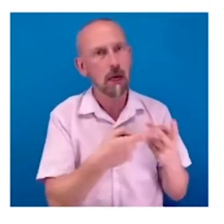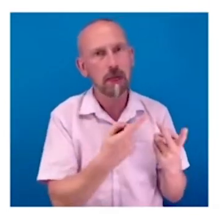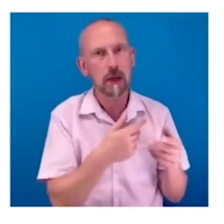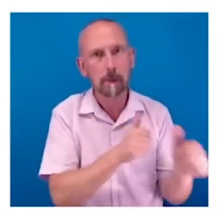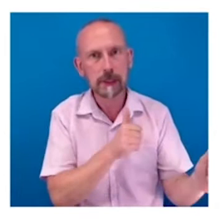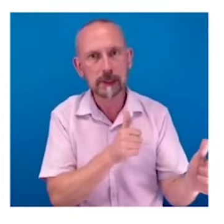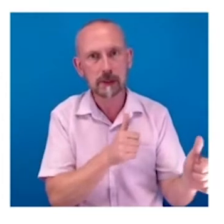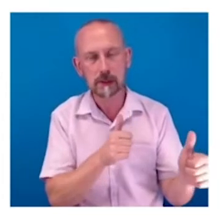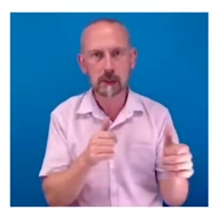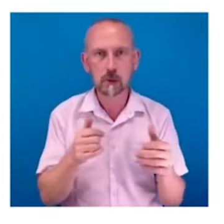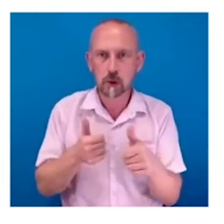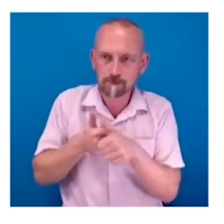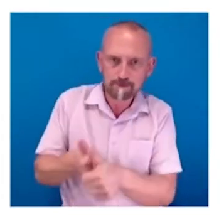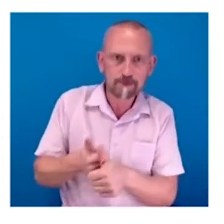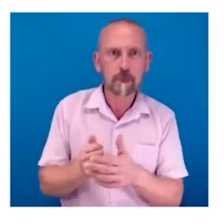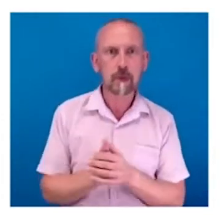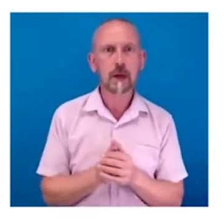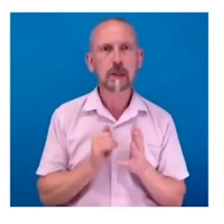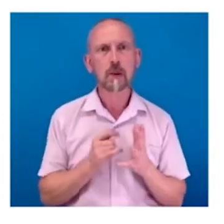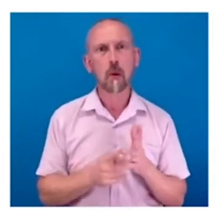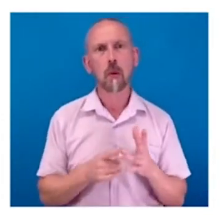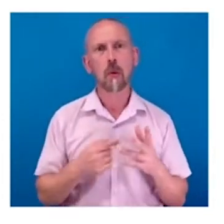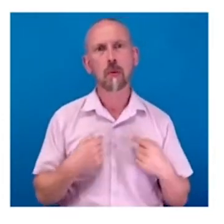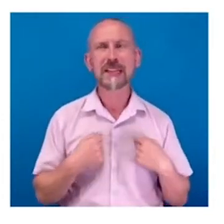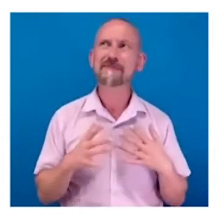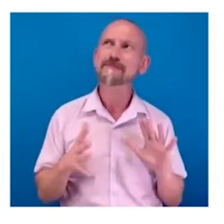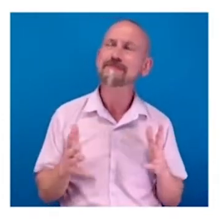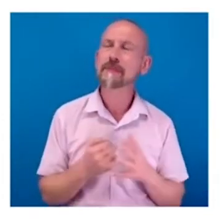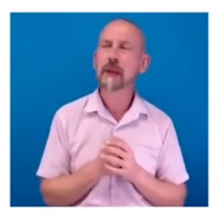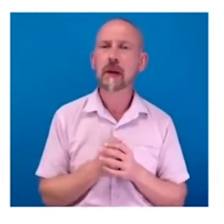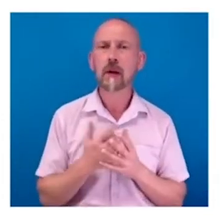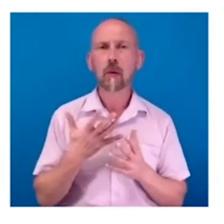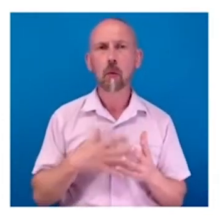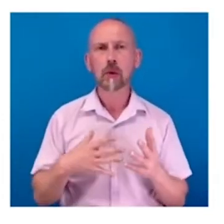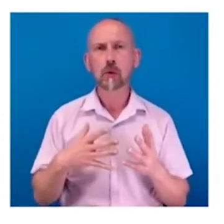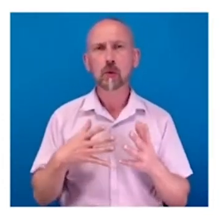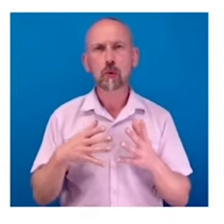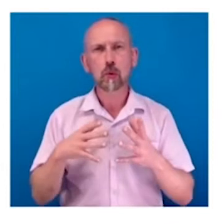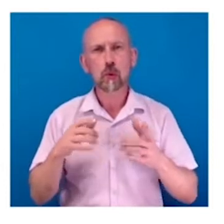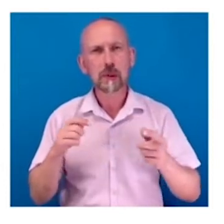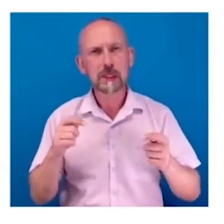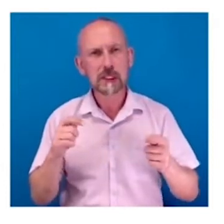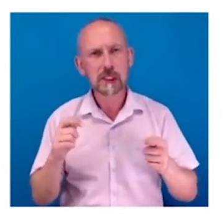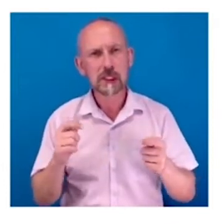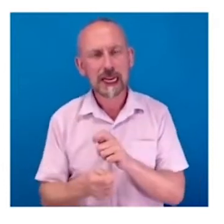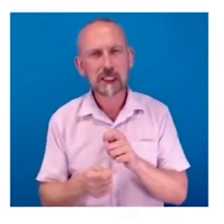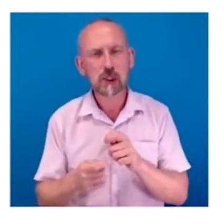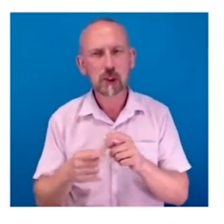that we kind of wanted to change pretty early on was that it seems that there was such